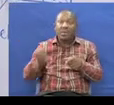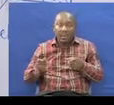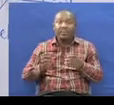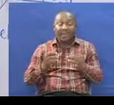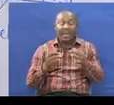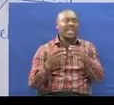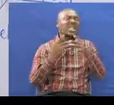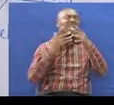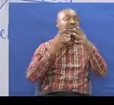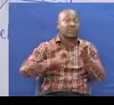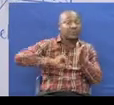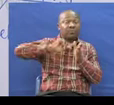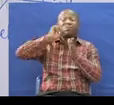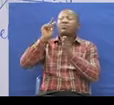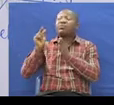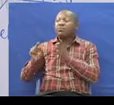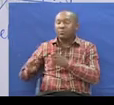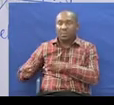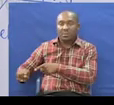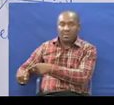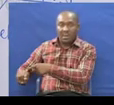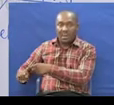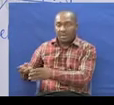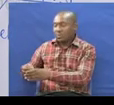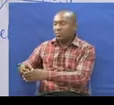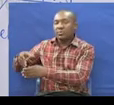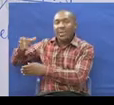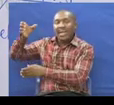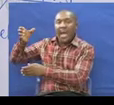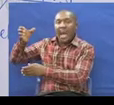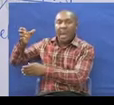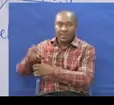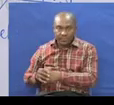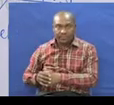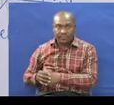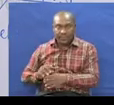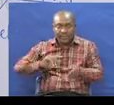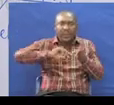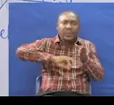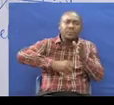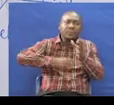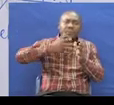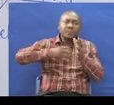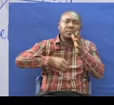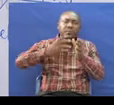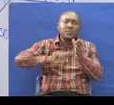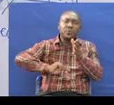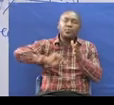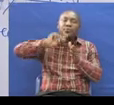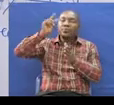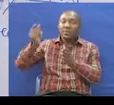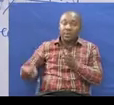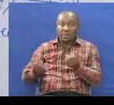The gas will be transferred to the gas jar. The gas will be transferred to the gas jar. So make sure you know how